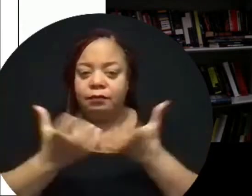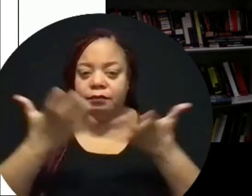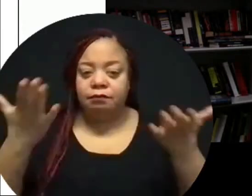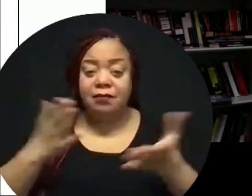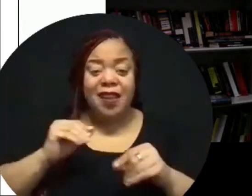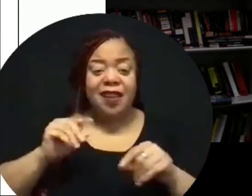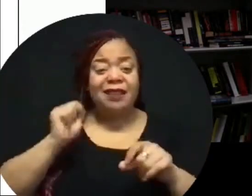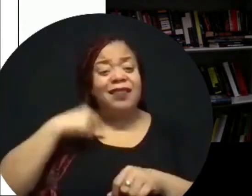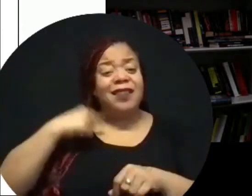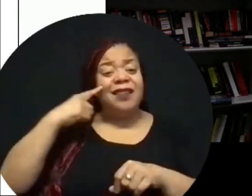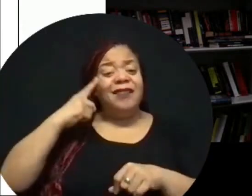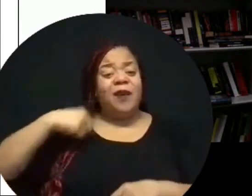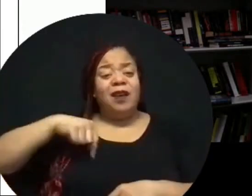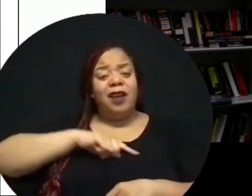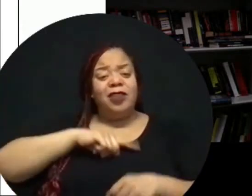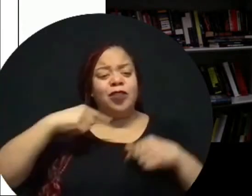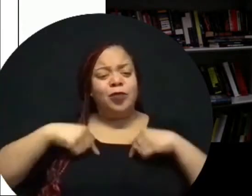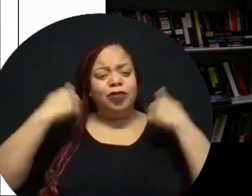of that work that